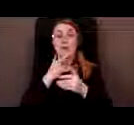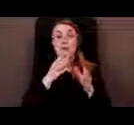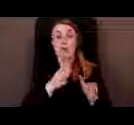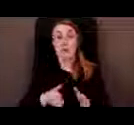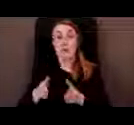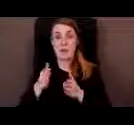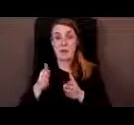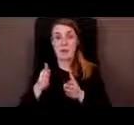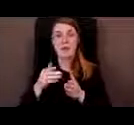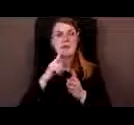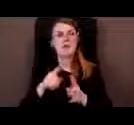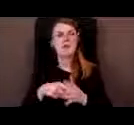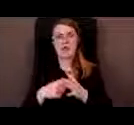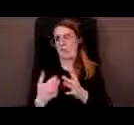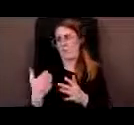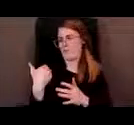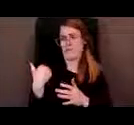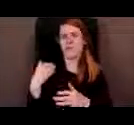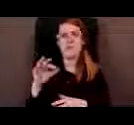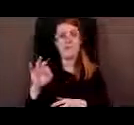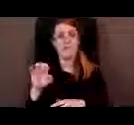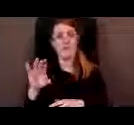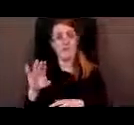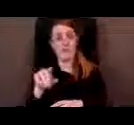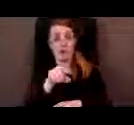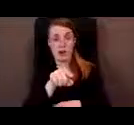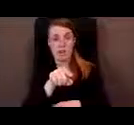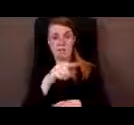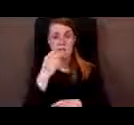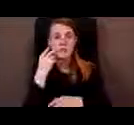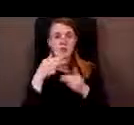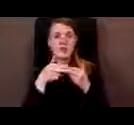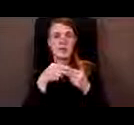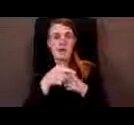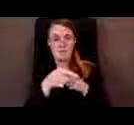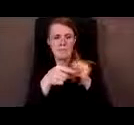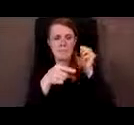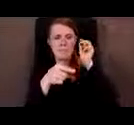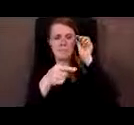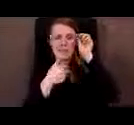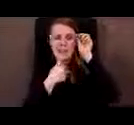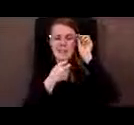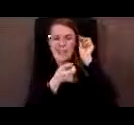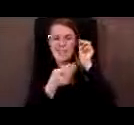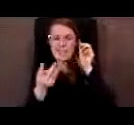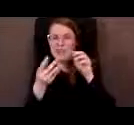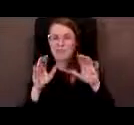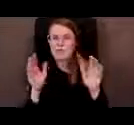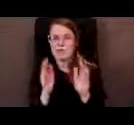engaged in began last February. As you see here, there have been a series of small group